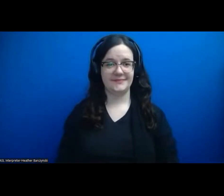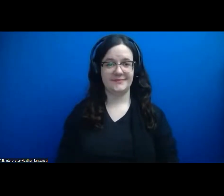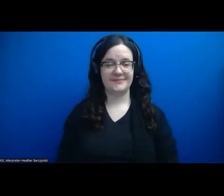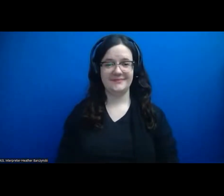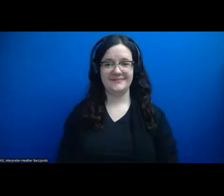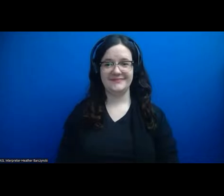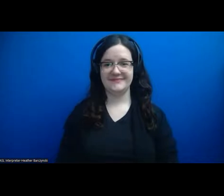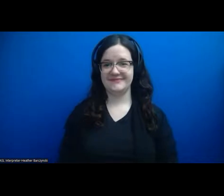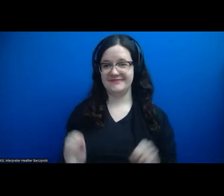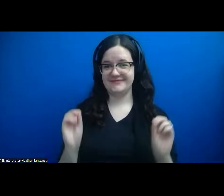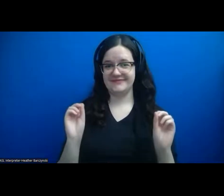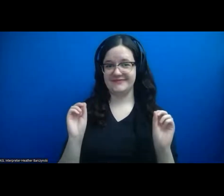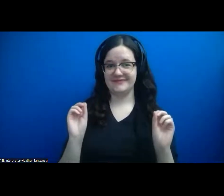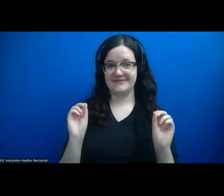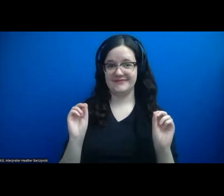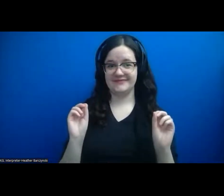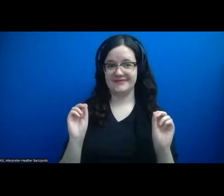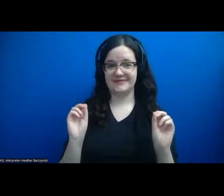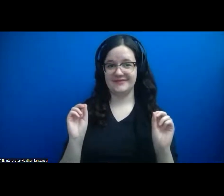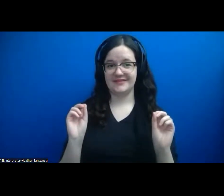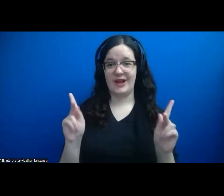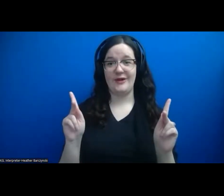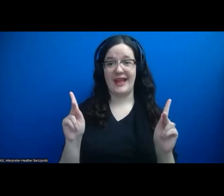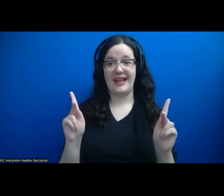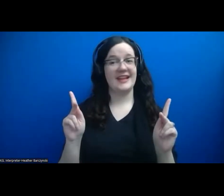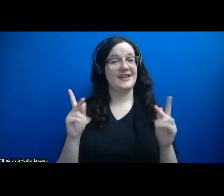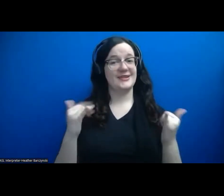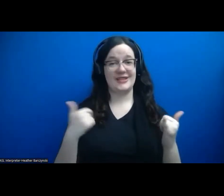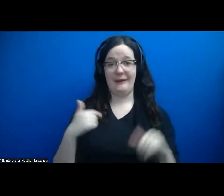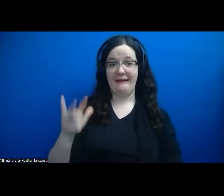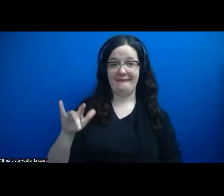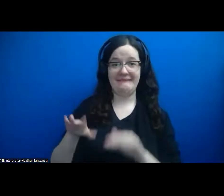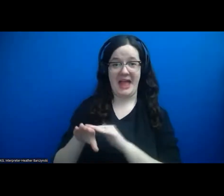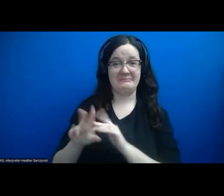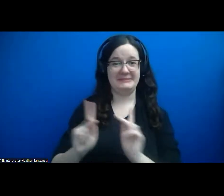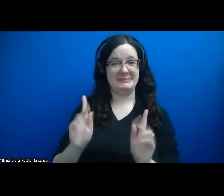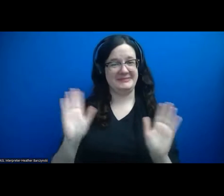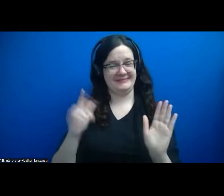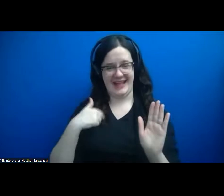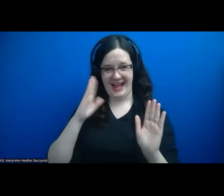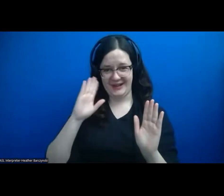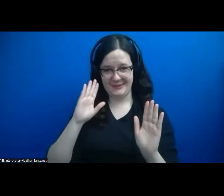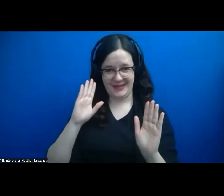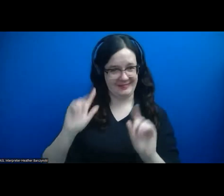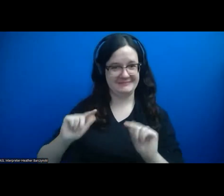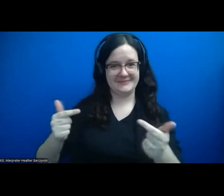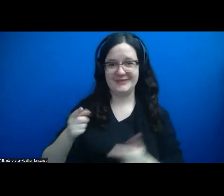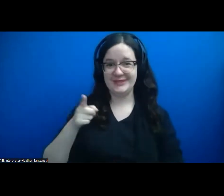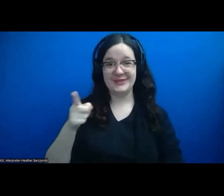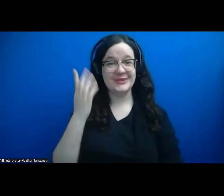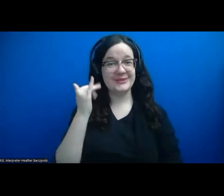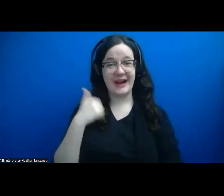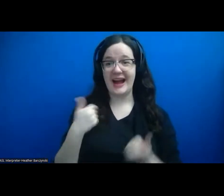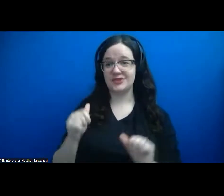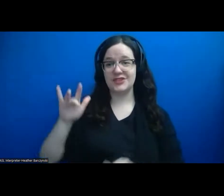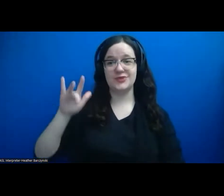Okay, so I am going to give up the admitting privileges to you because people keep coming in and I keep trying to admit all, but it's not unlocking